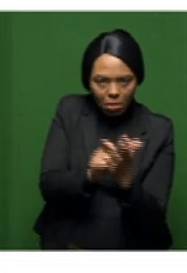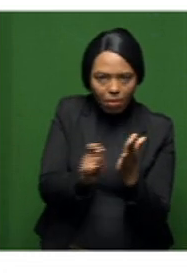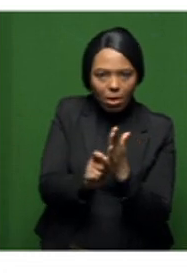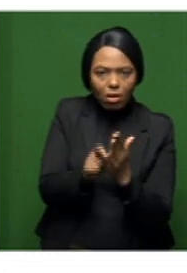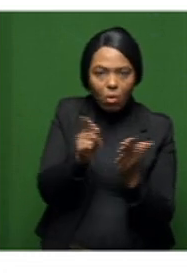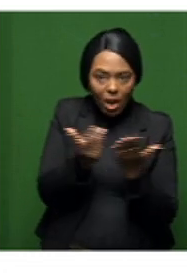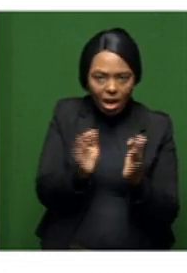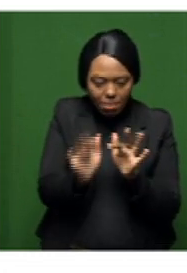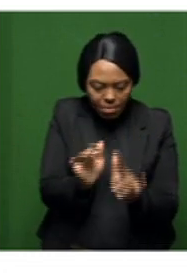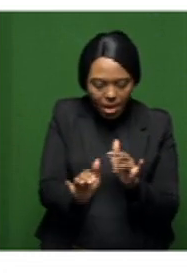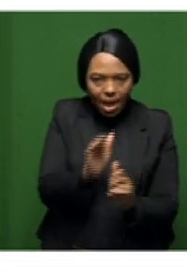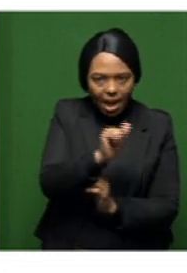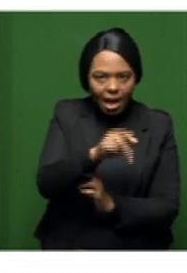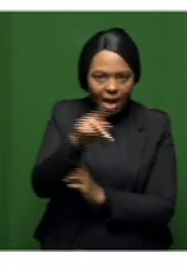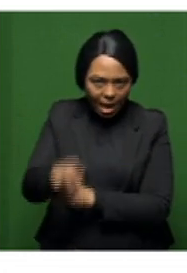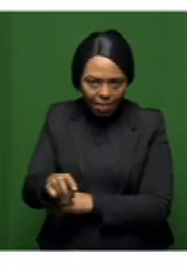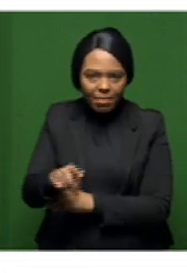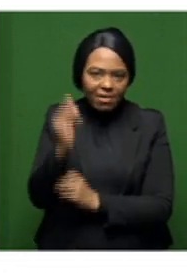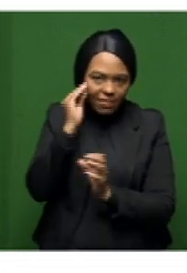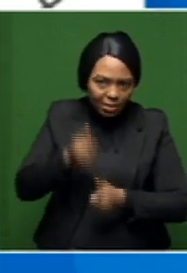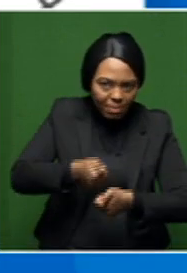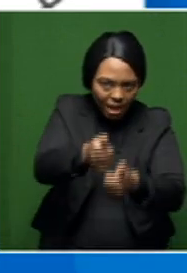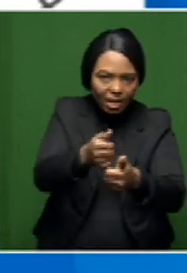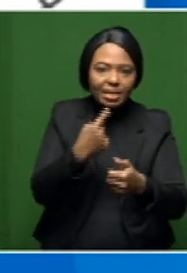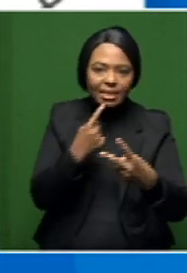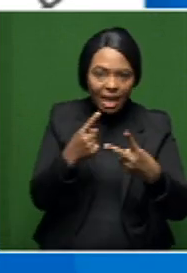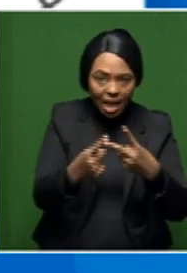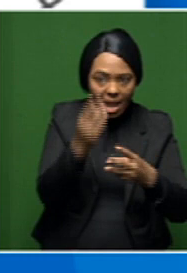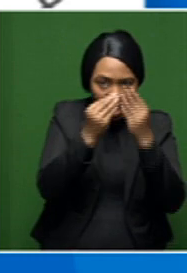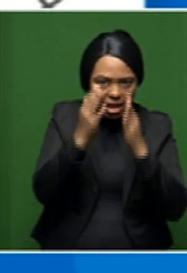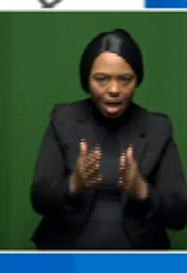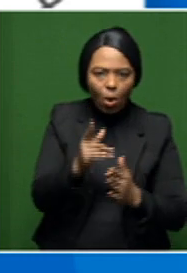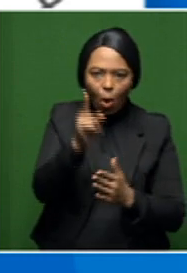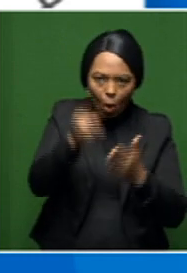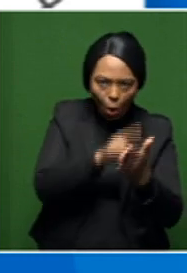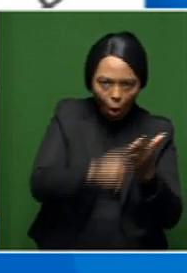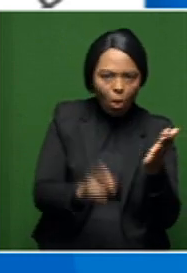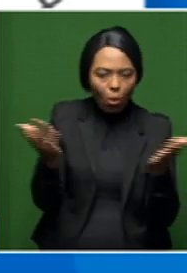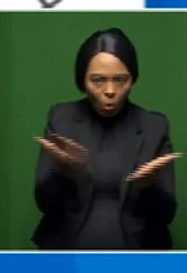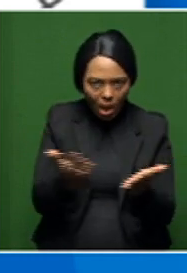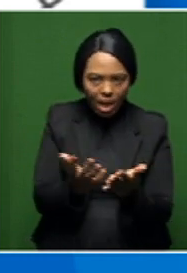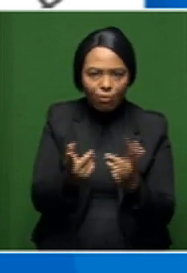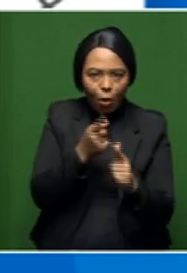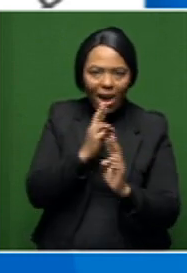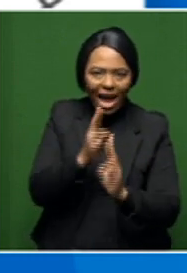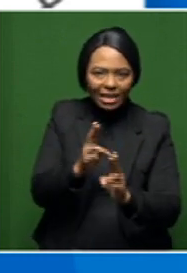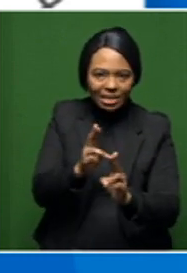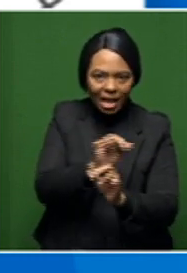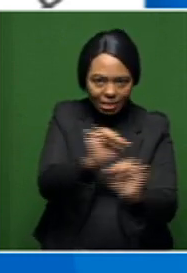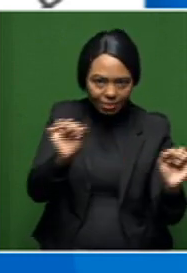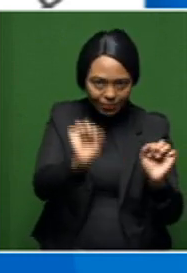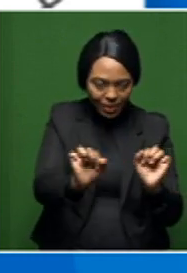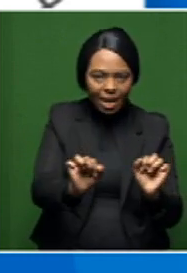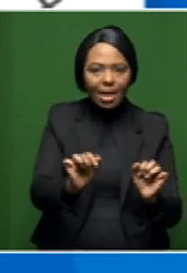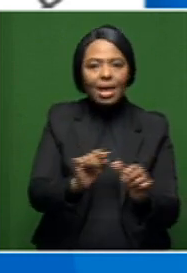And these practice tests also give learners feedback where they went wrong and even video solutions to the questions they've answered. And then lastly,